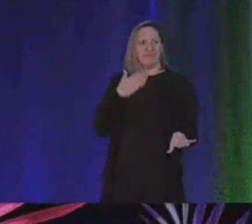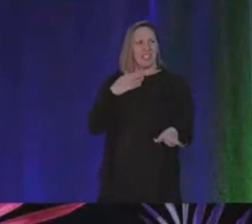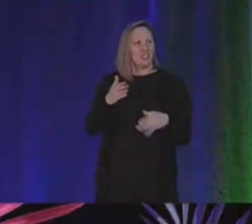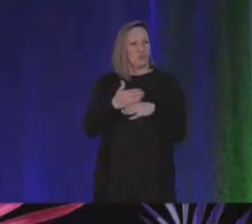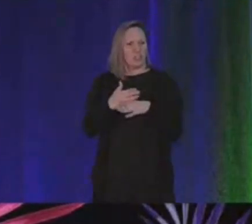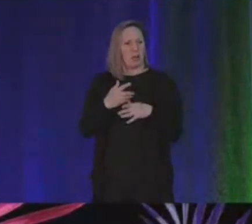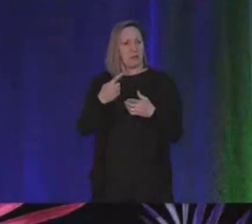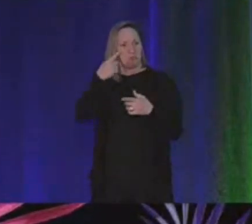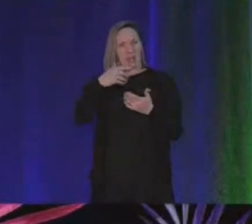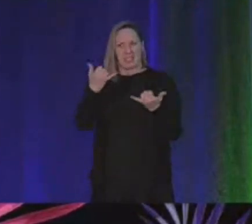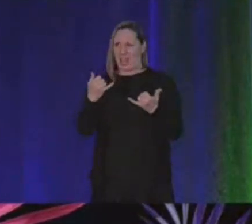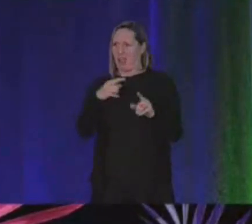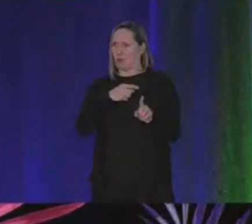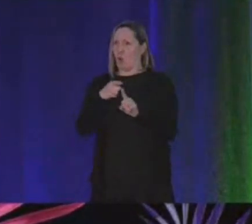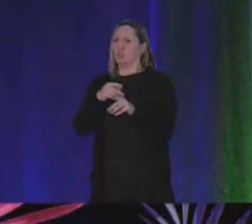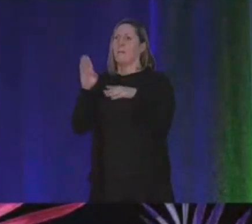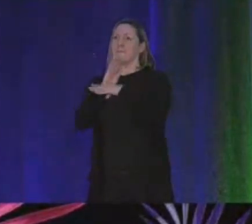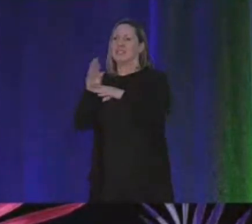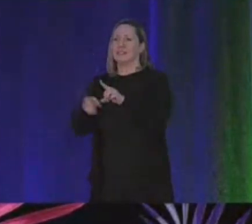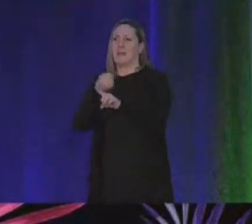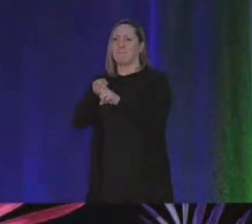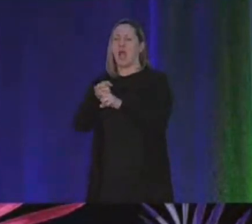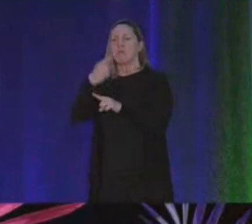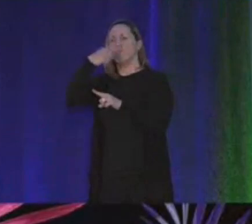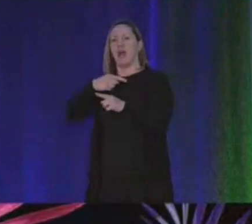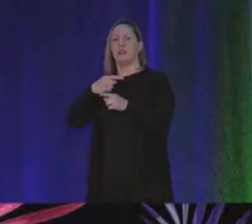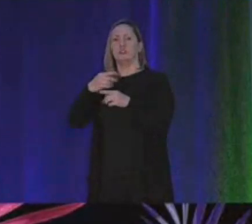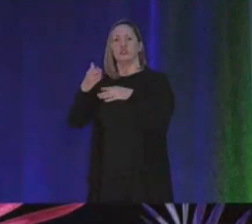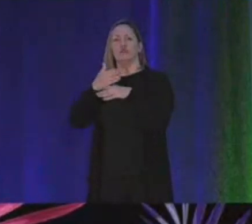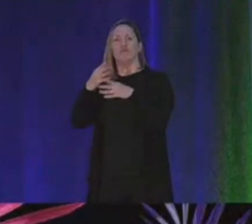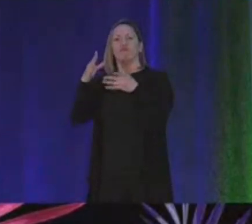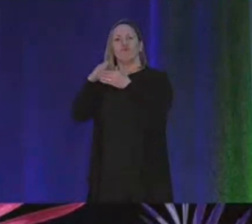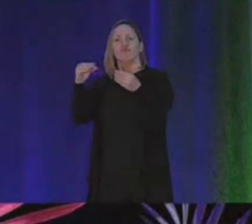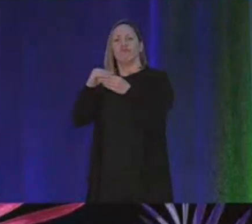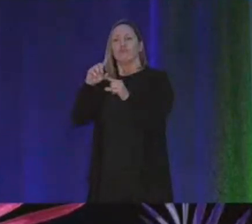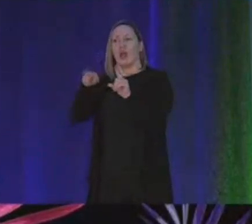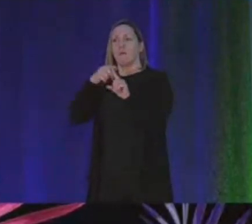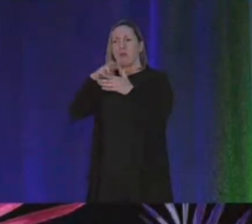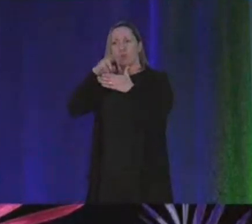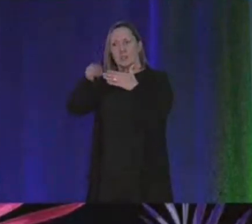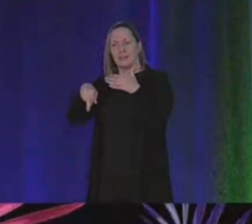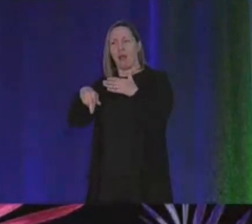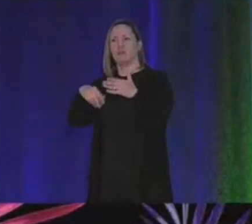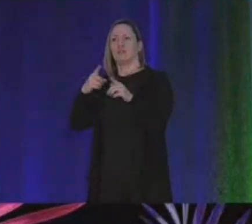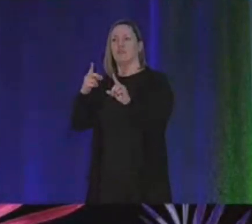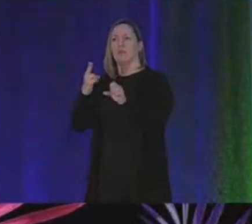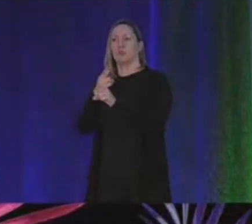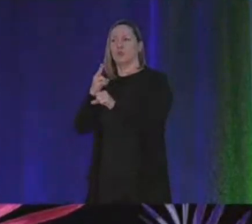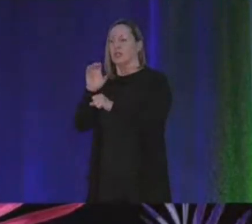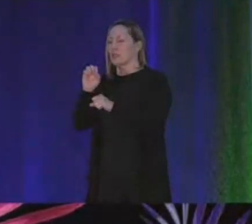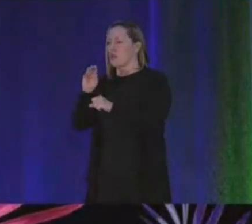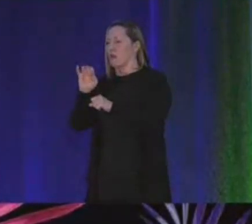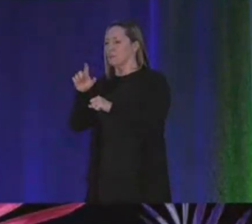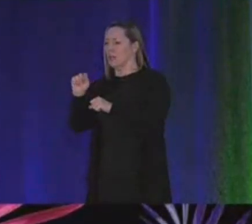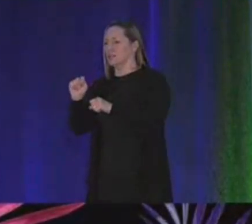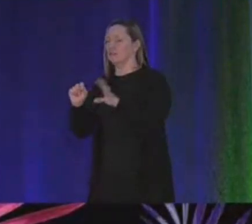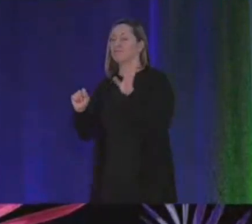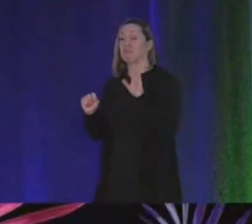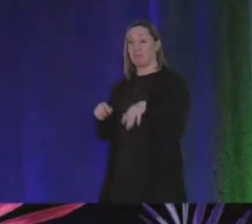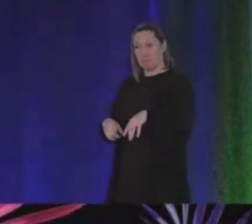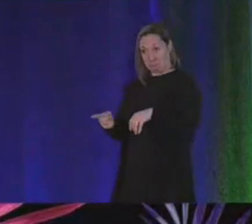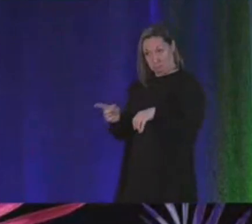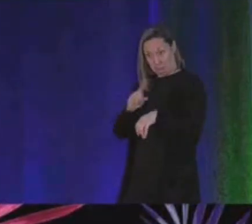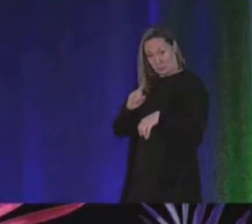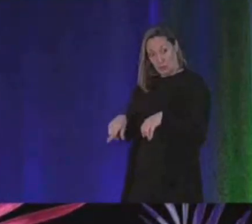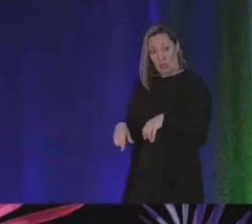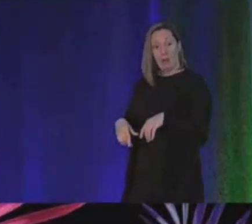go into the business impact? So can you share with our friends here a little bit of the results you're getting by using Omlet? Sure. So the initial round of Omlet